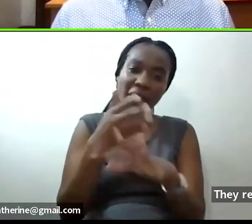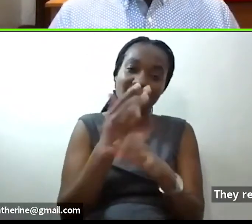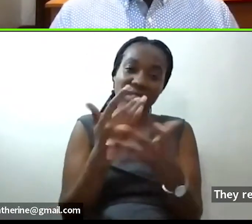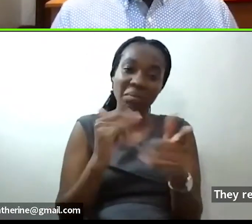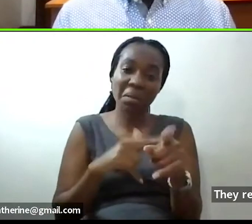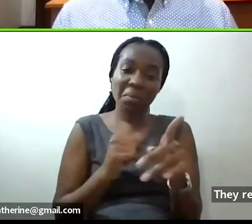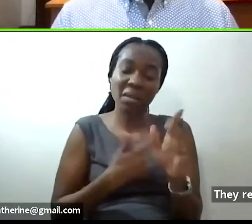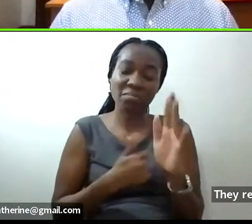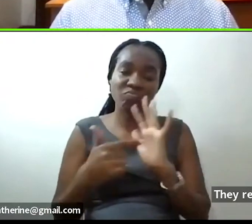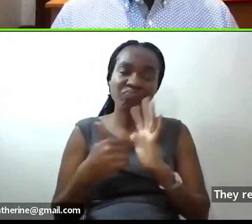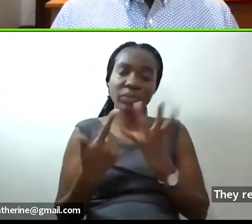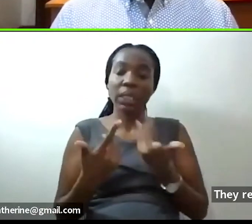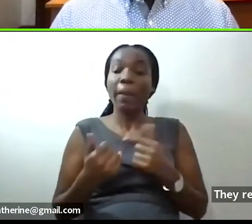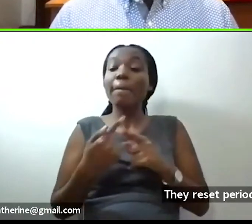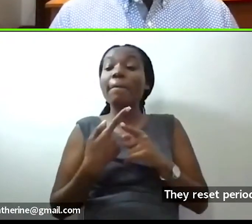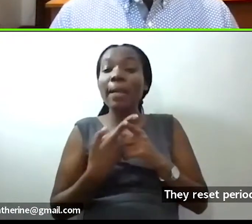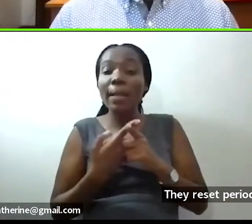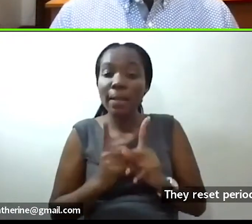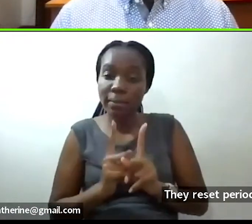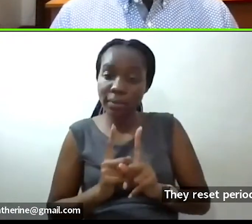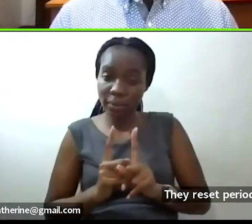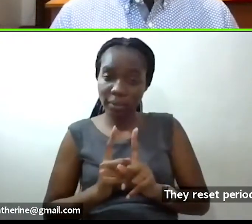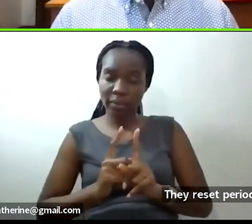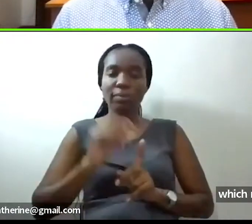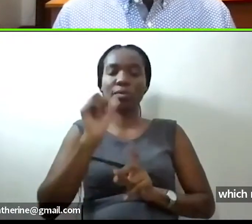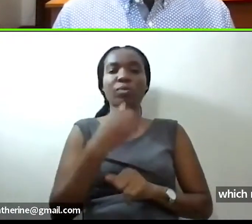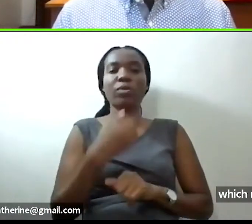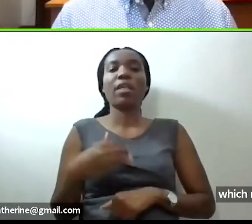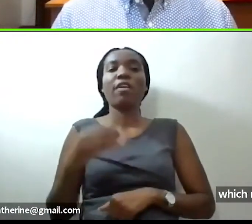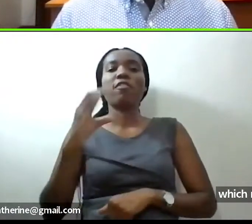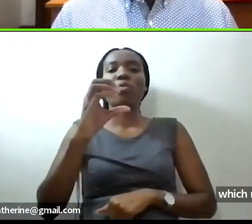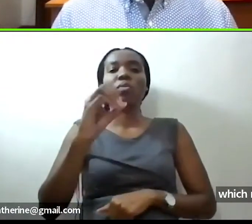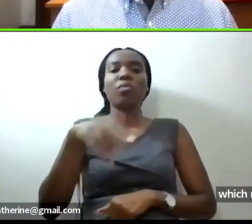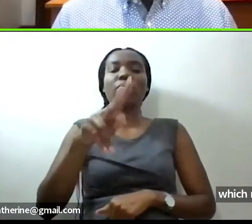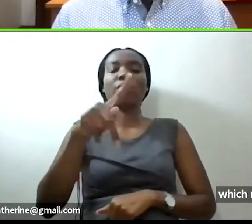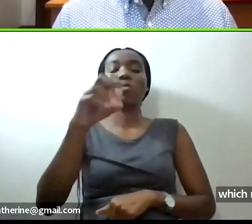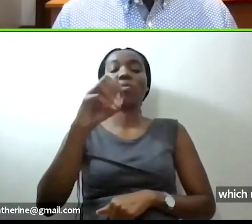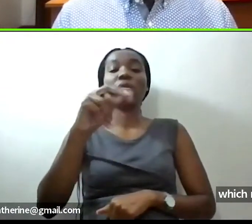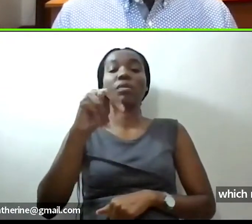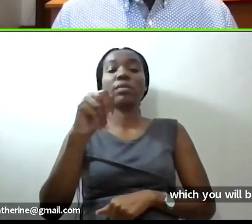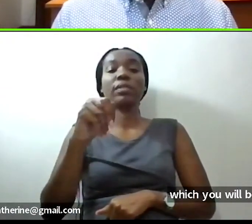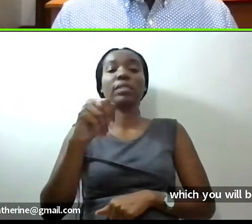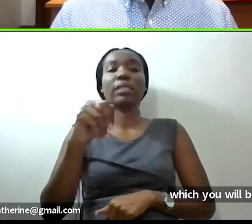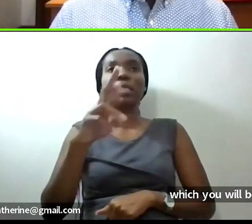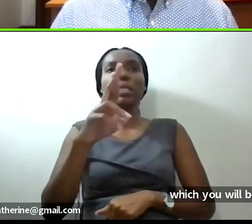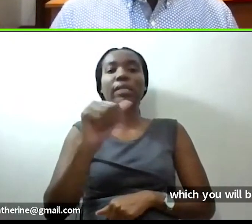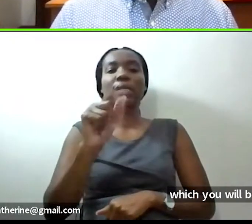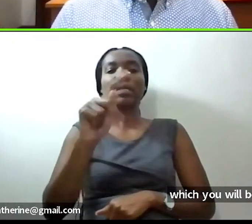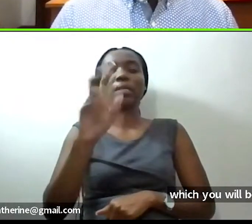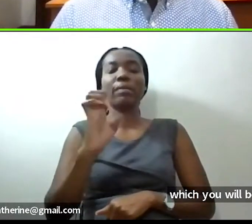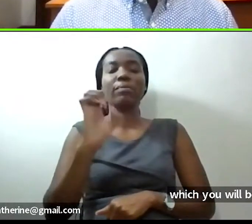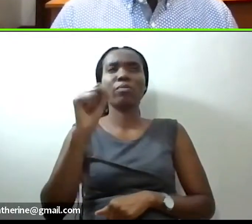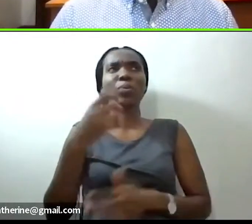which means that the coupon rate which you will be paid, or the interest that you'll be paid semi-annually, will be